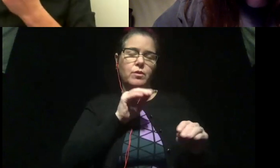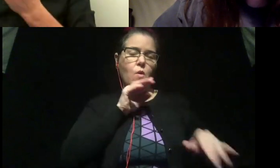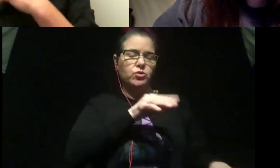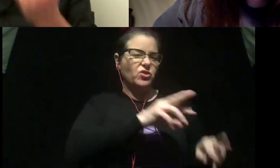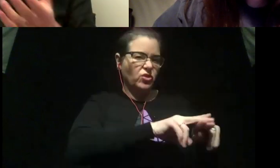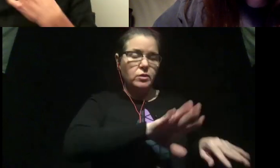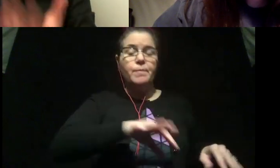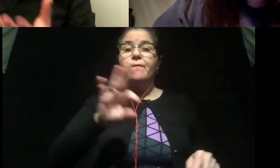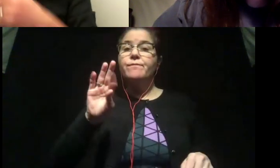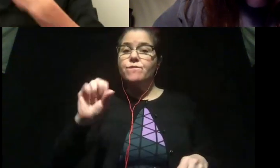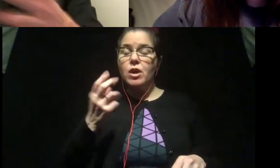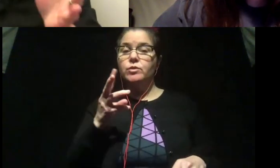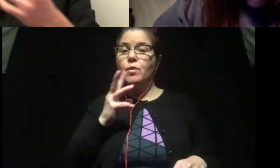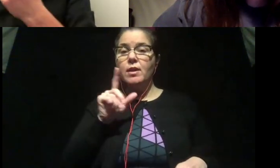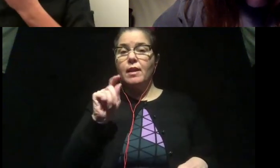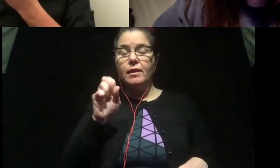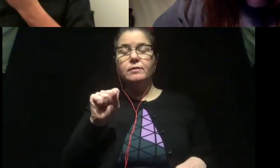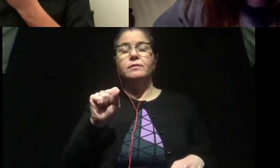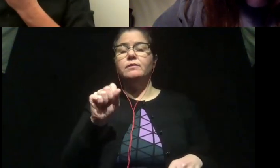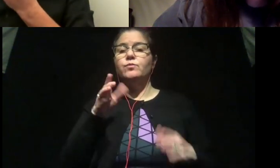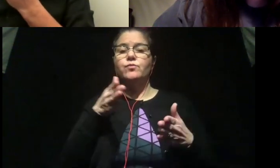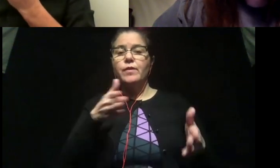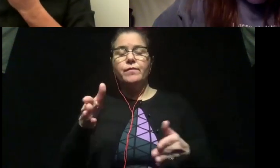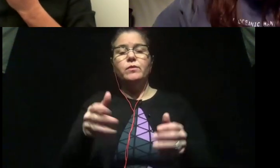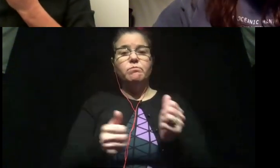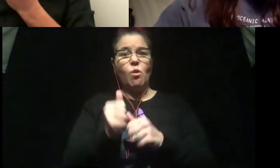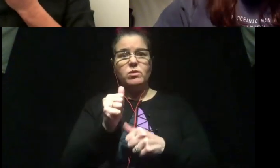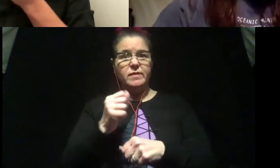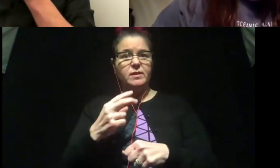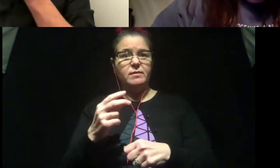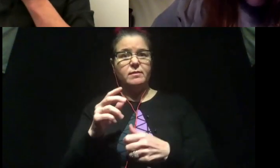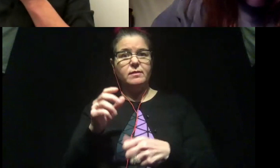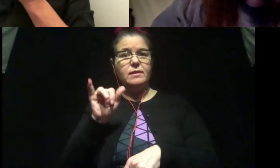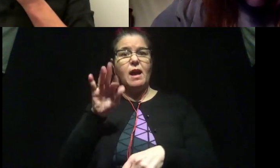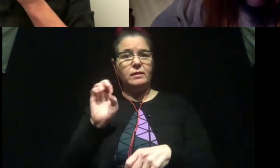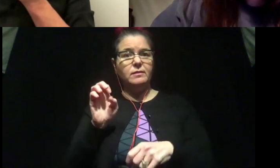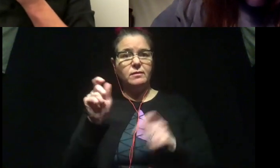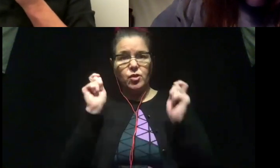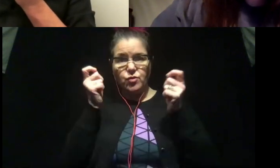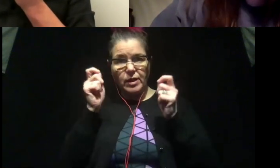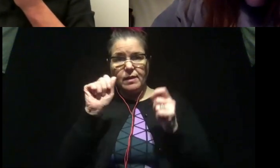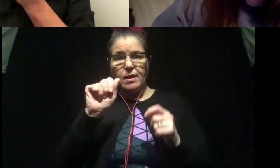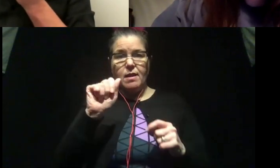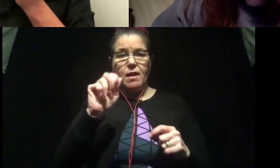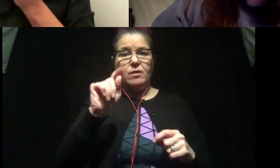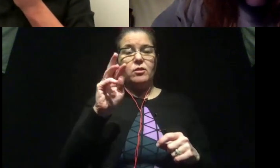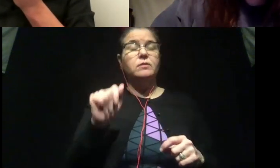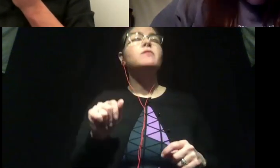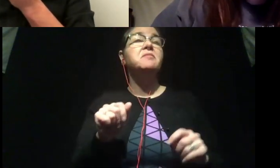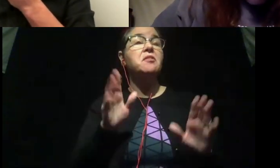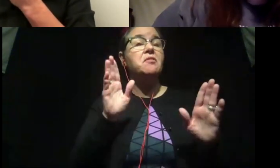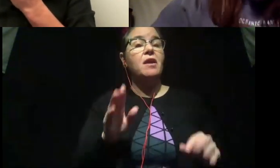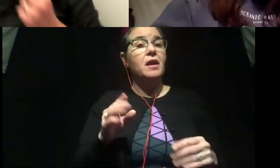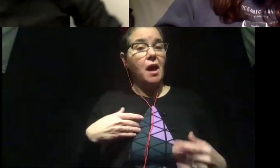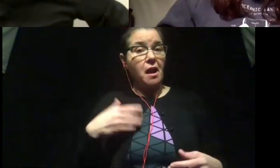fresh water that's in lakes and rivers, over 90% of it's locked up in ice, mostly in Greenland and Antarctica. That's a great one. I did not